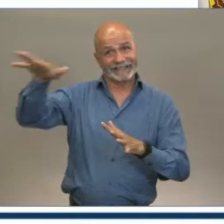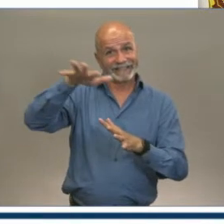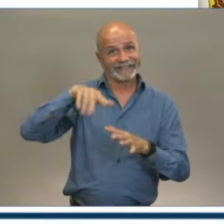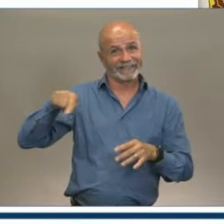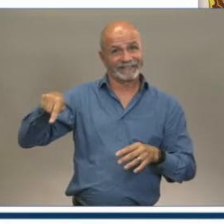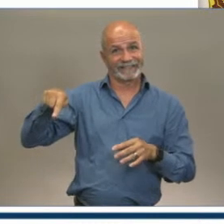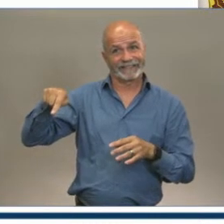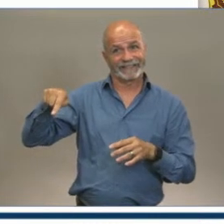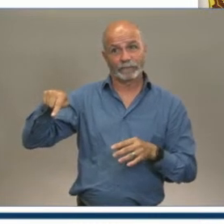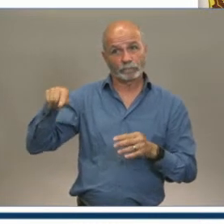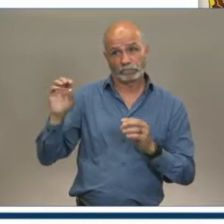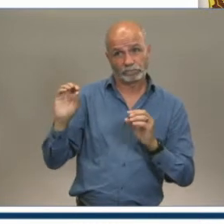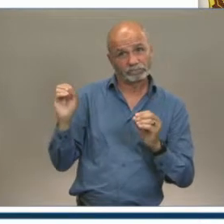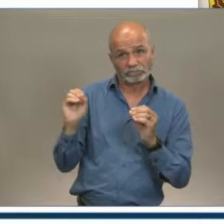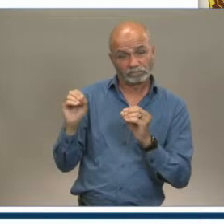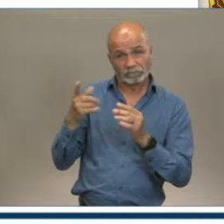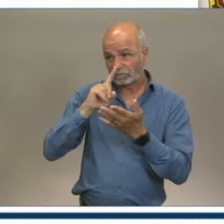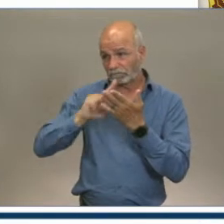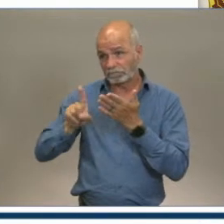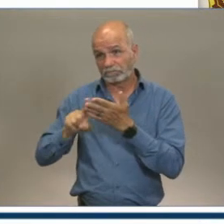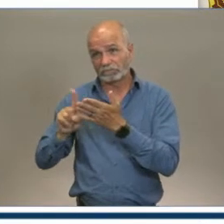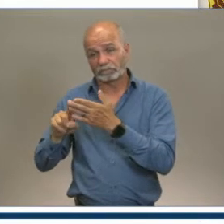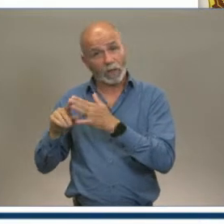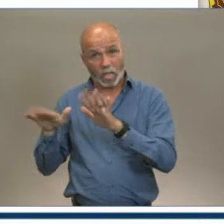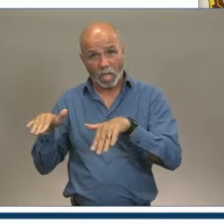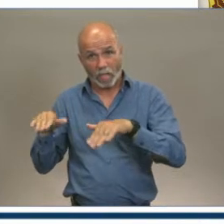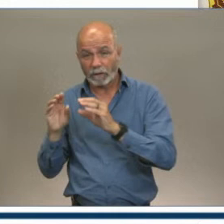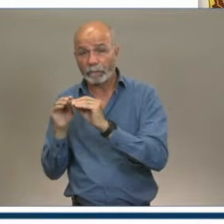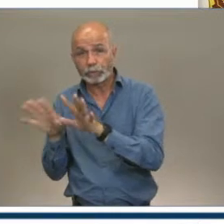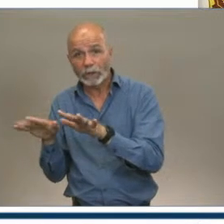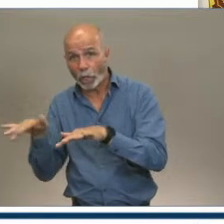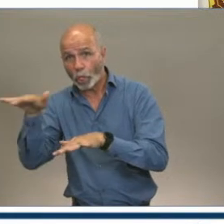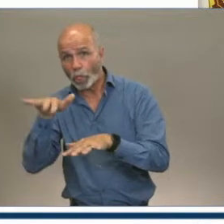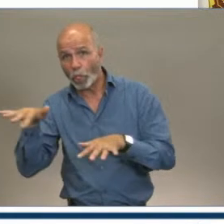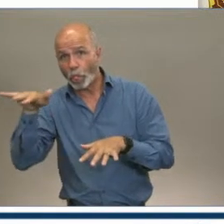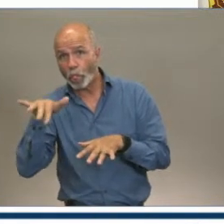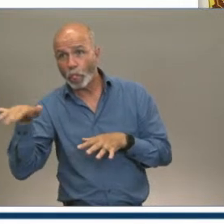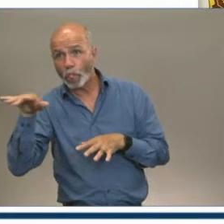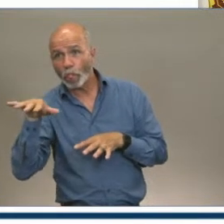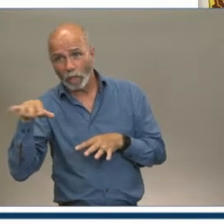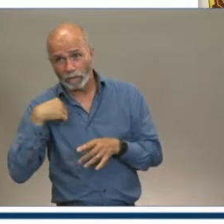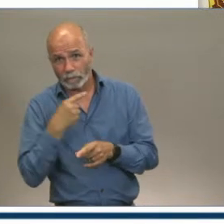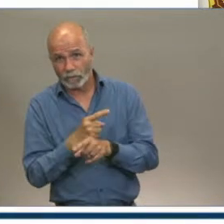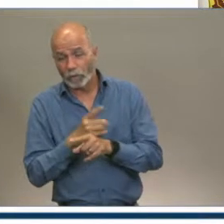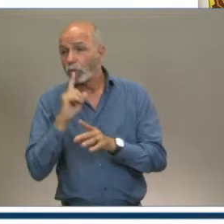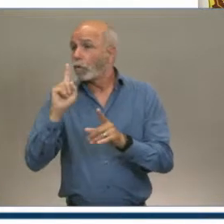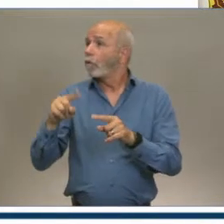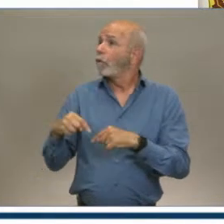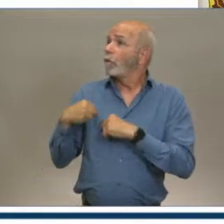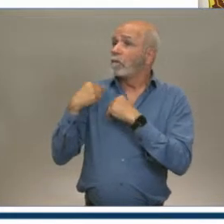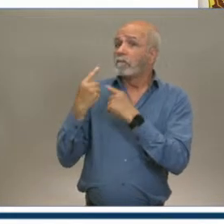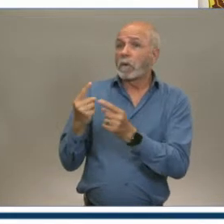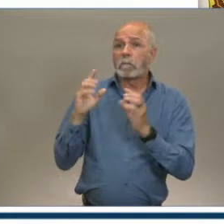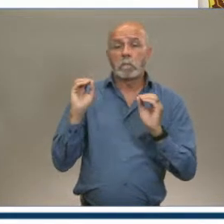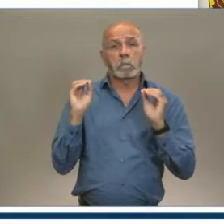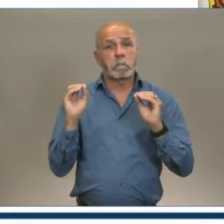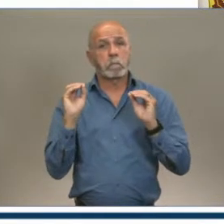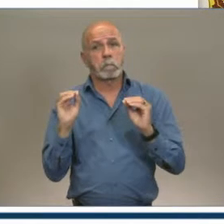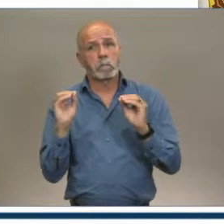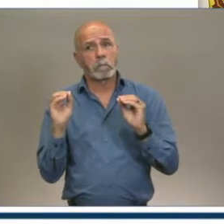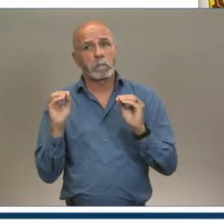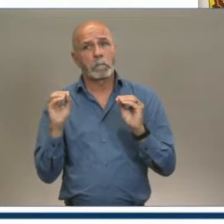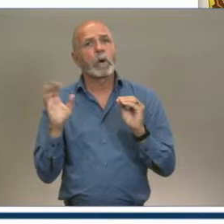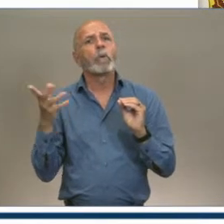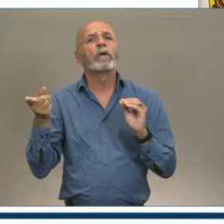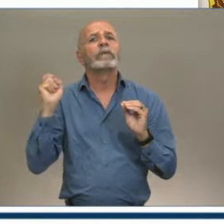under investigation. Now, in recent days, there have been still, like the sources of the